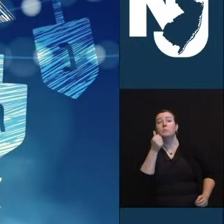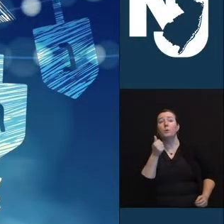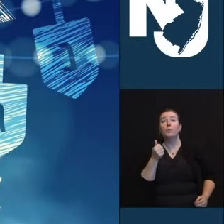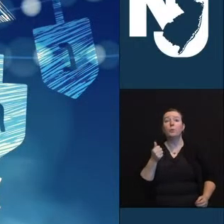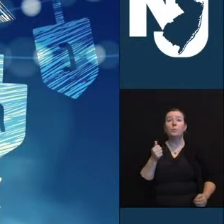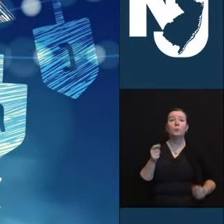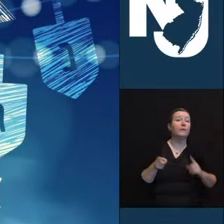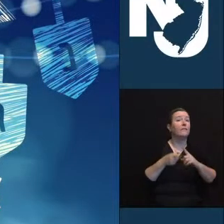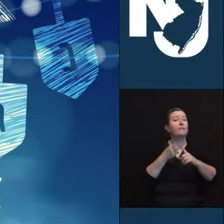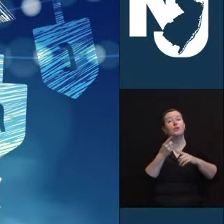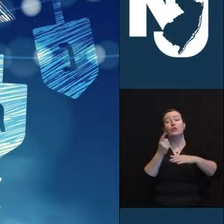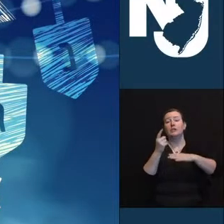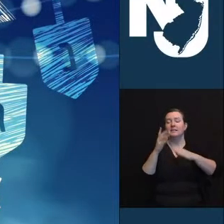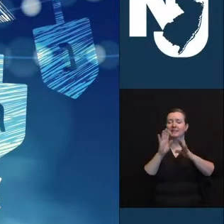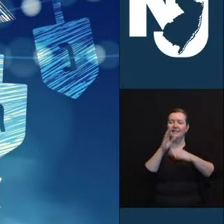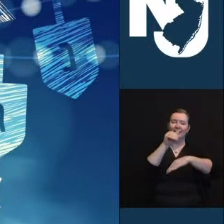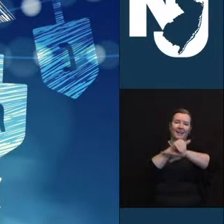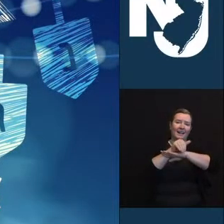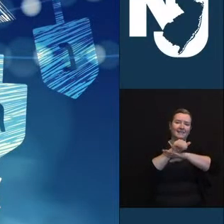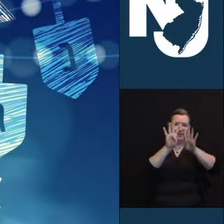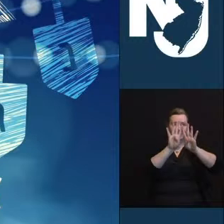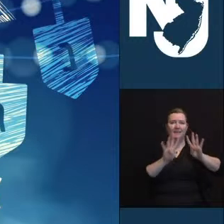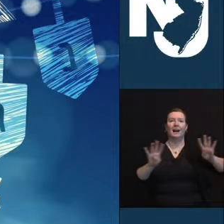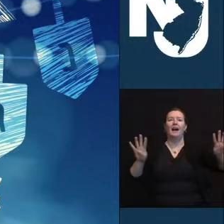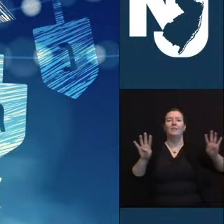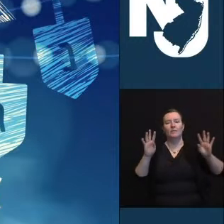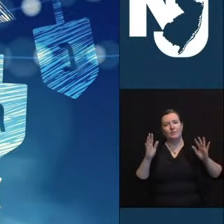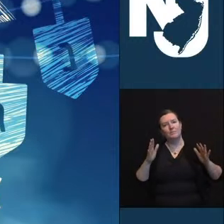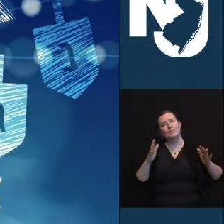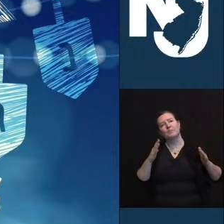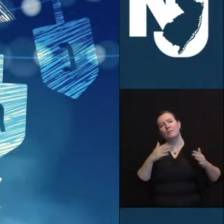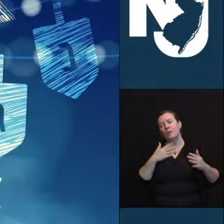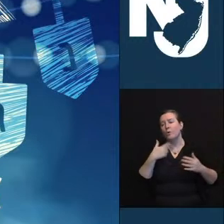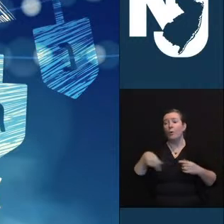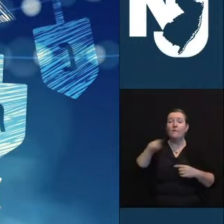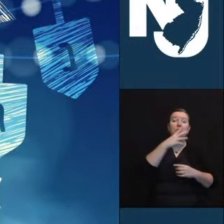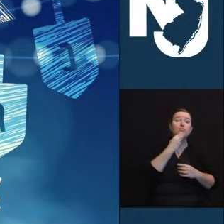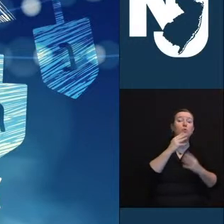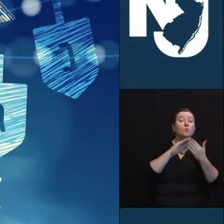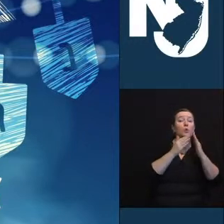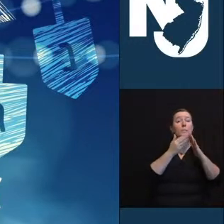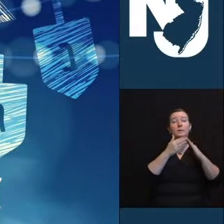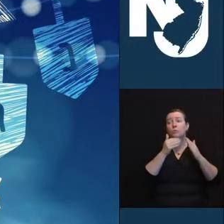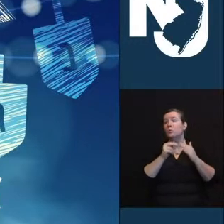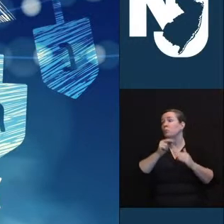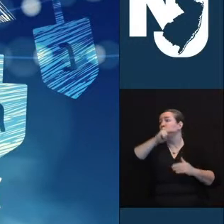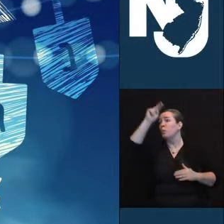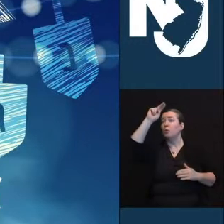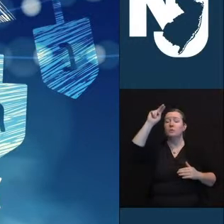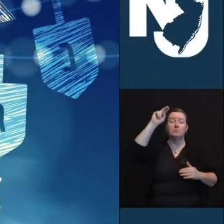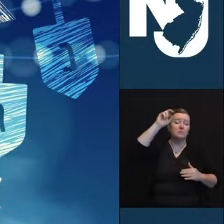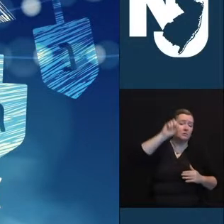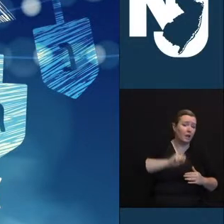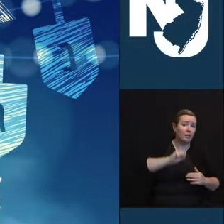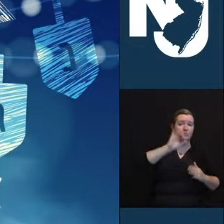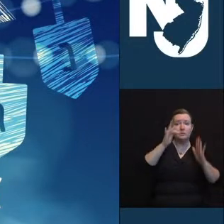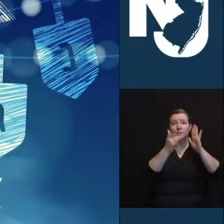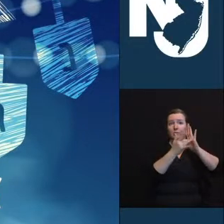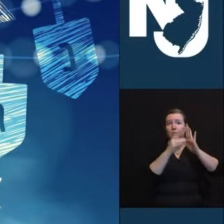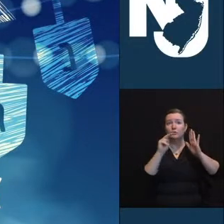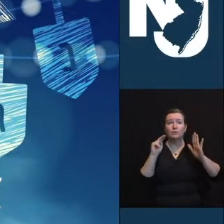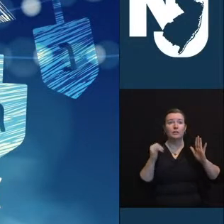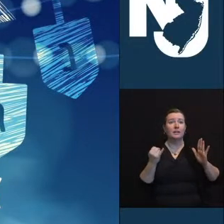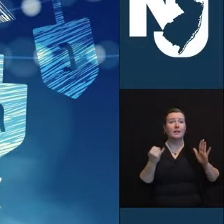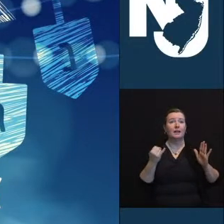Hanukkah. So to all across our Jewish communities up and down the state, we wish you Chag Sameach, a happy festival